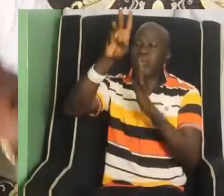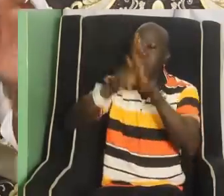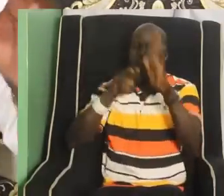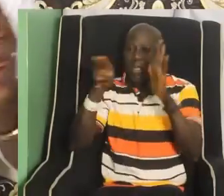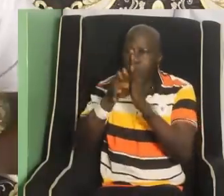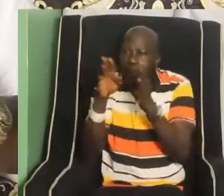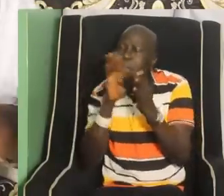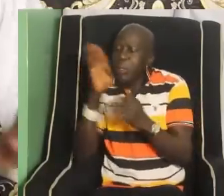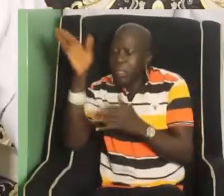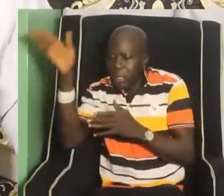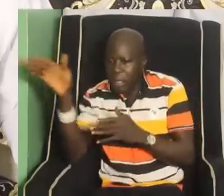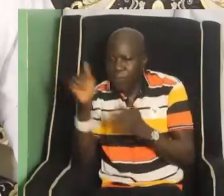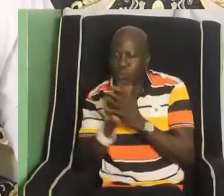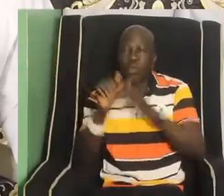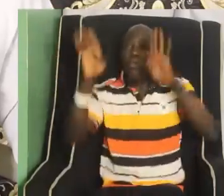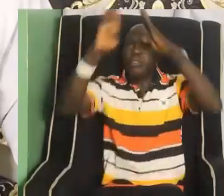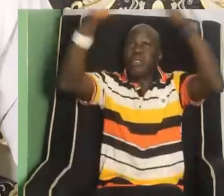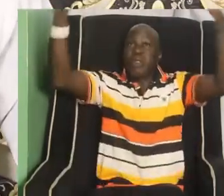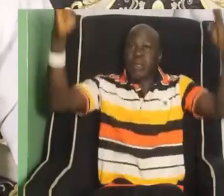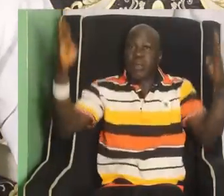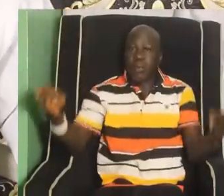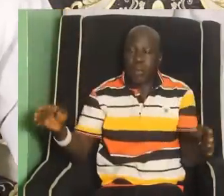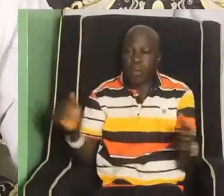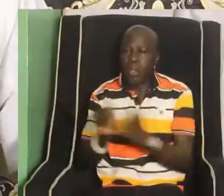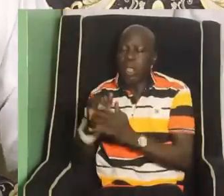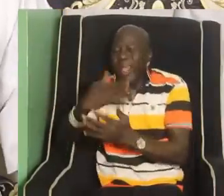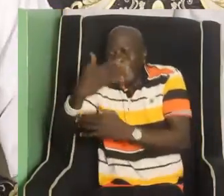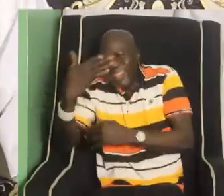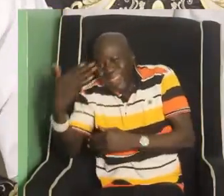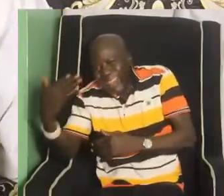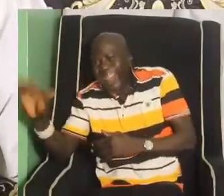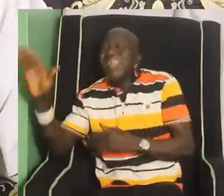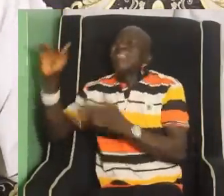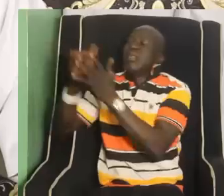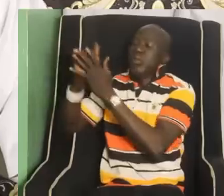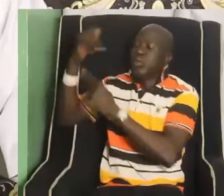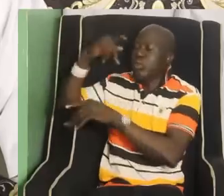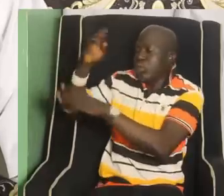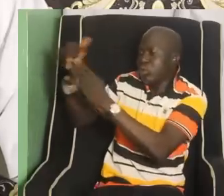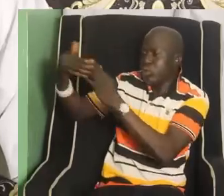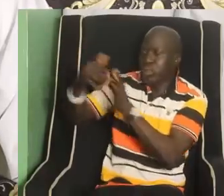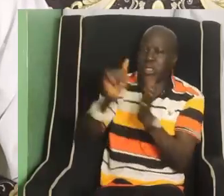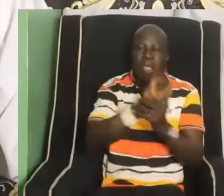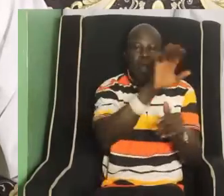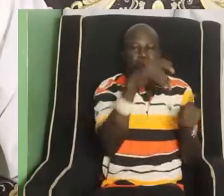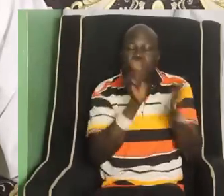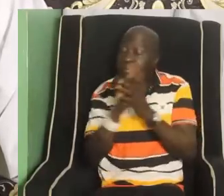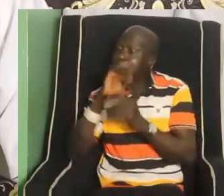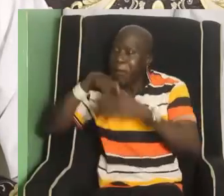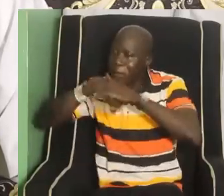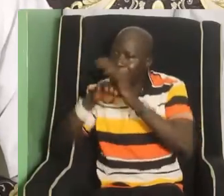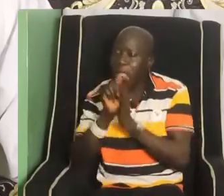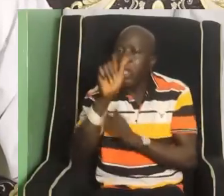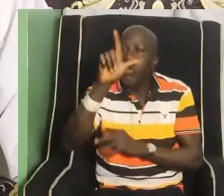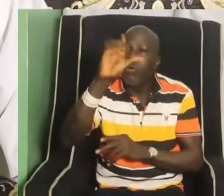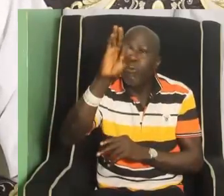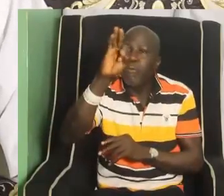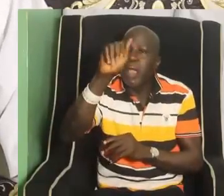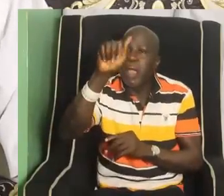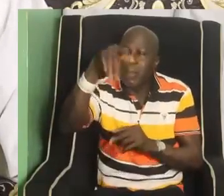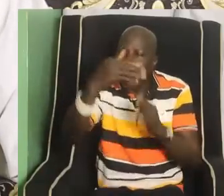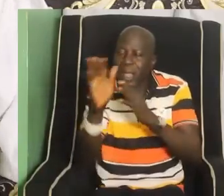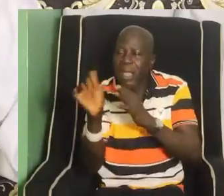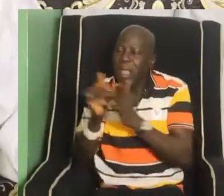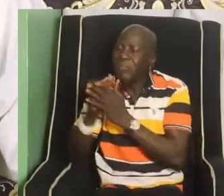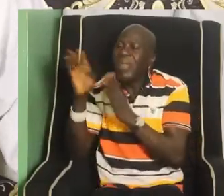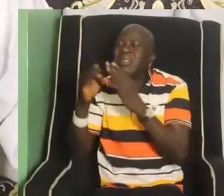Oh, did they be you are there. Why somebody here? You just be no people. No to be your best friend. You will just turn to your right side. You have to fuck me.